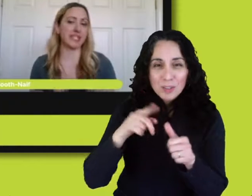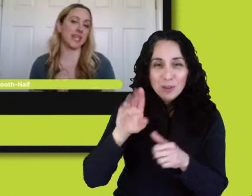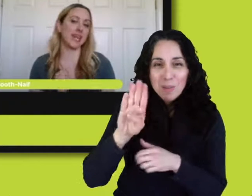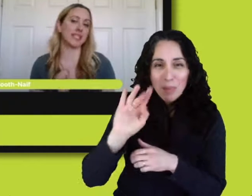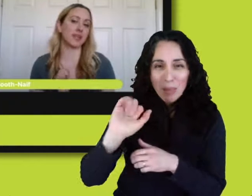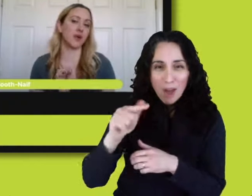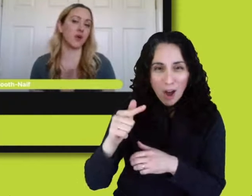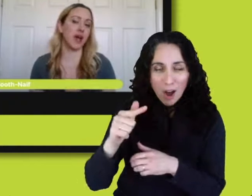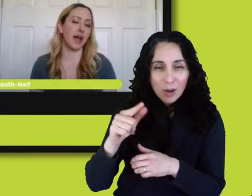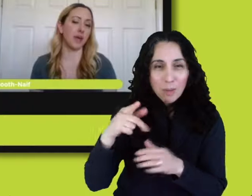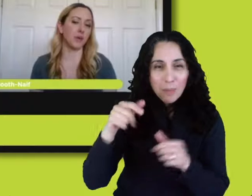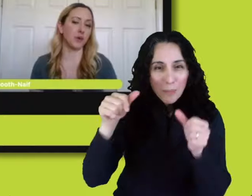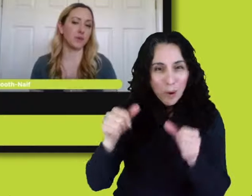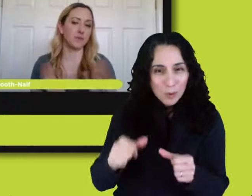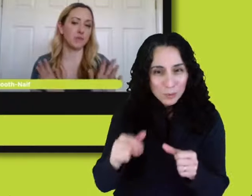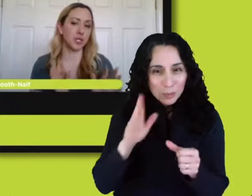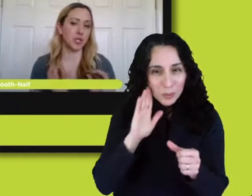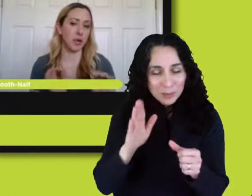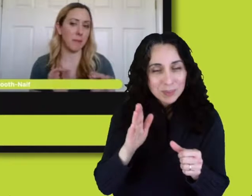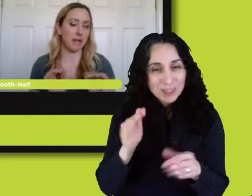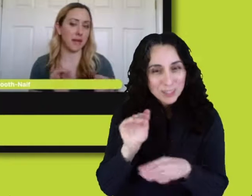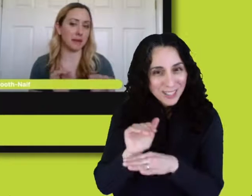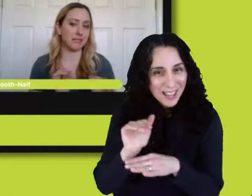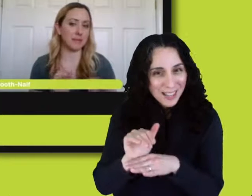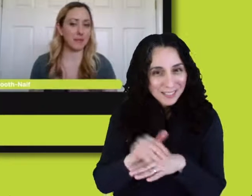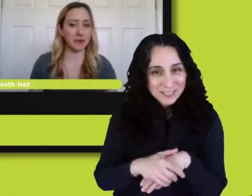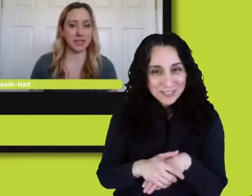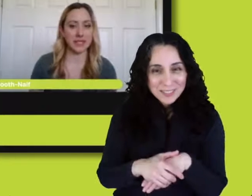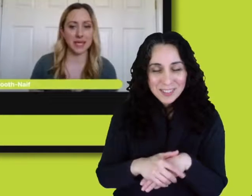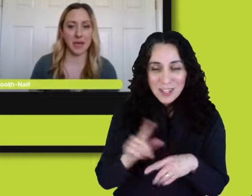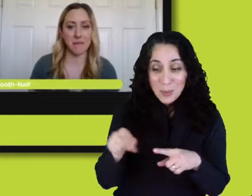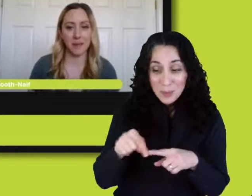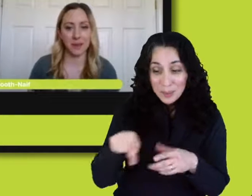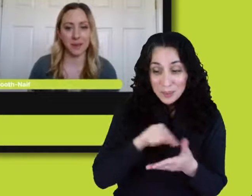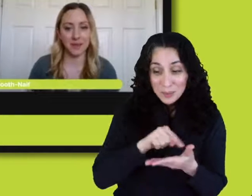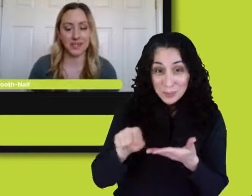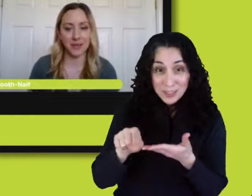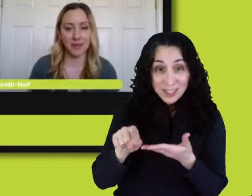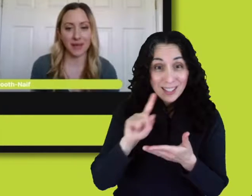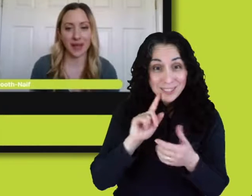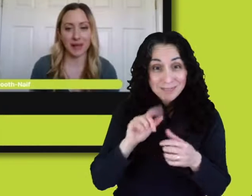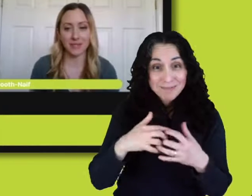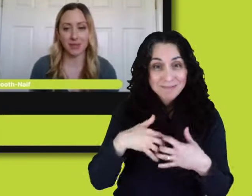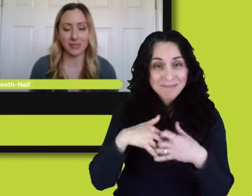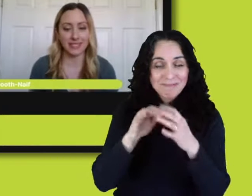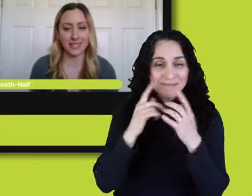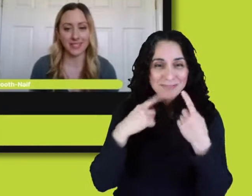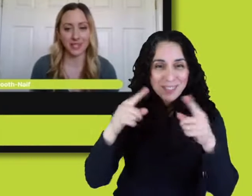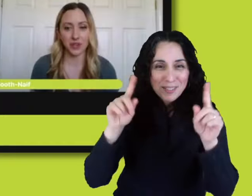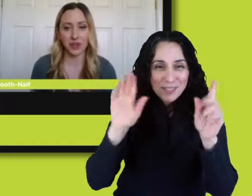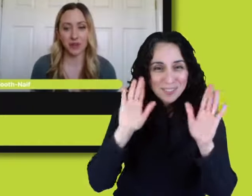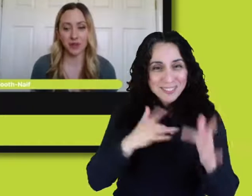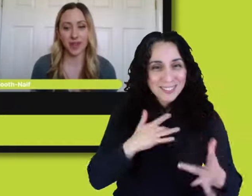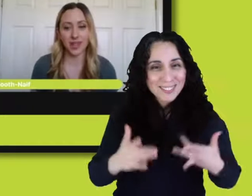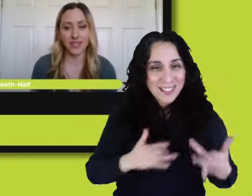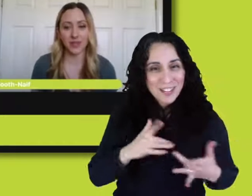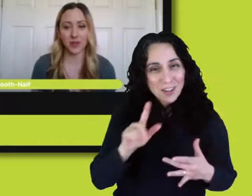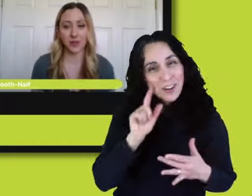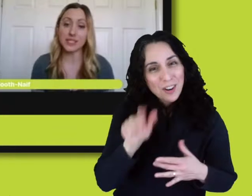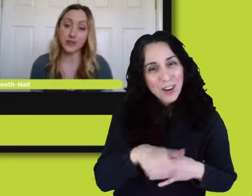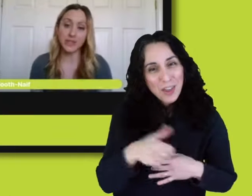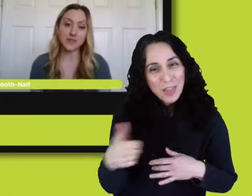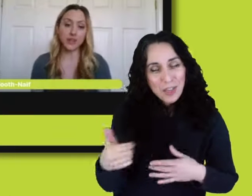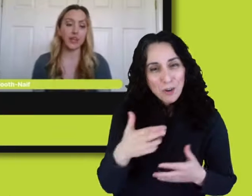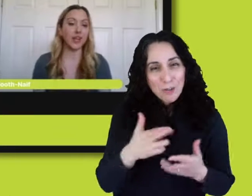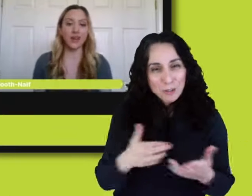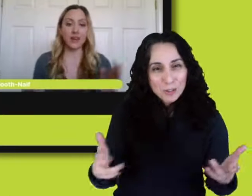halfway done with it tonight, so I will share a big announcement when it's up and going this week. But I am so excited to share that with you guys as